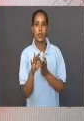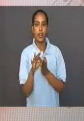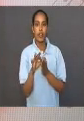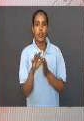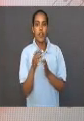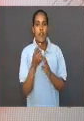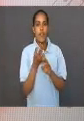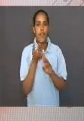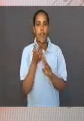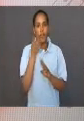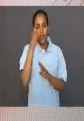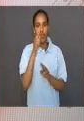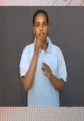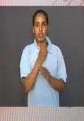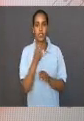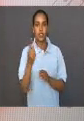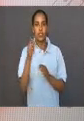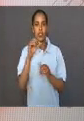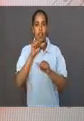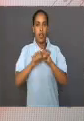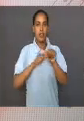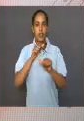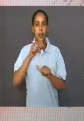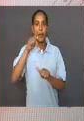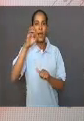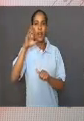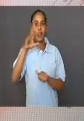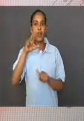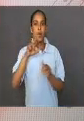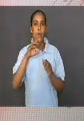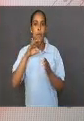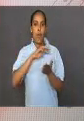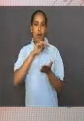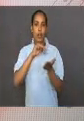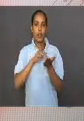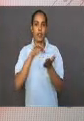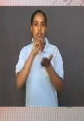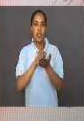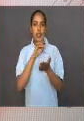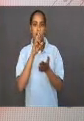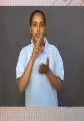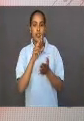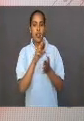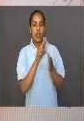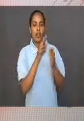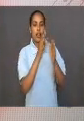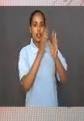For each atom per molecule that is